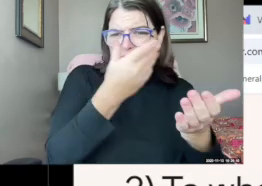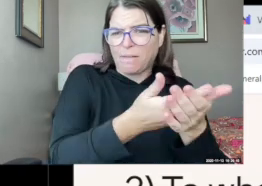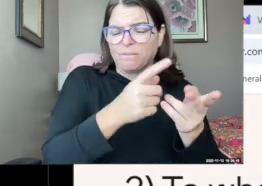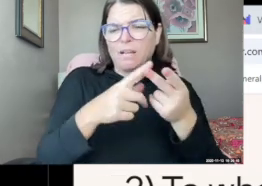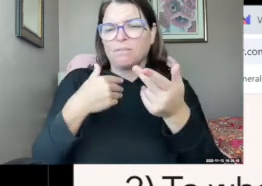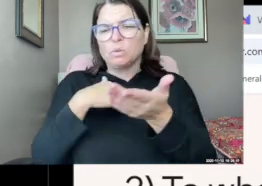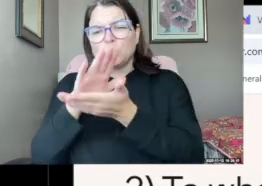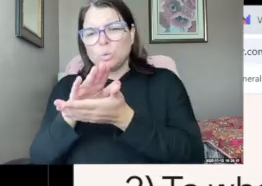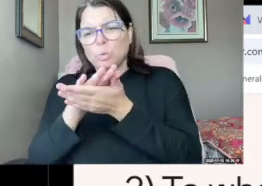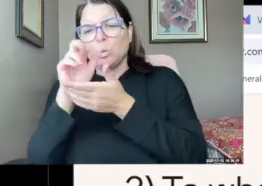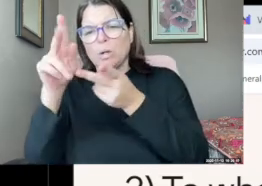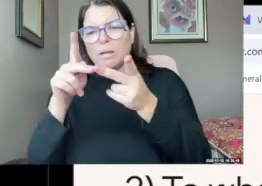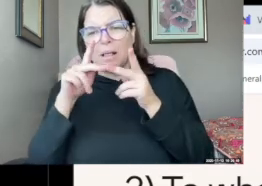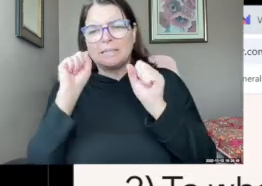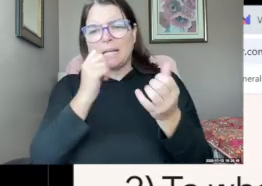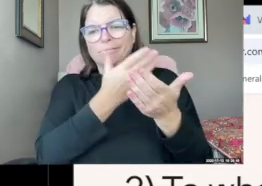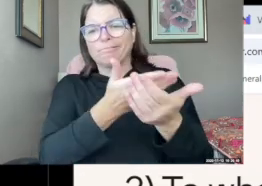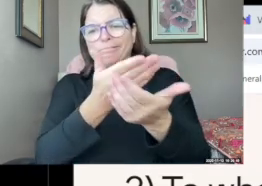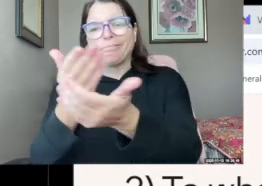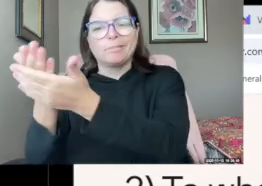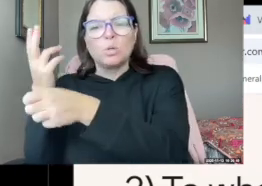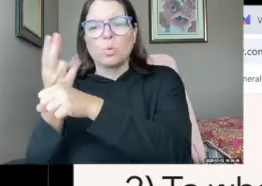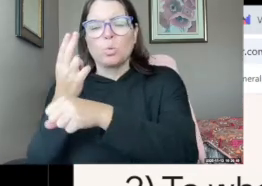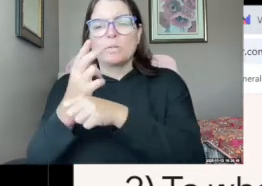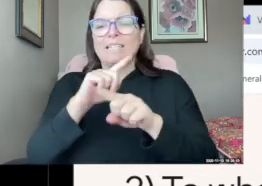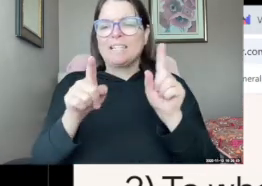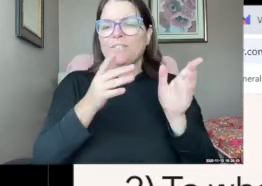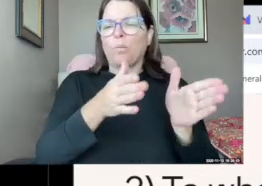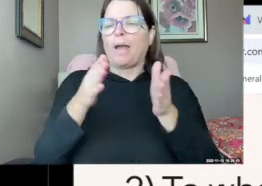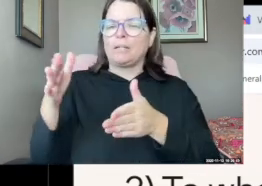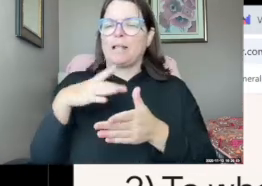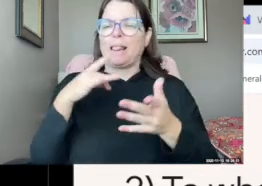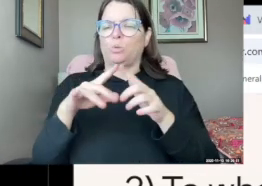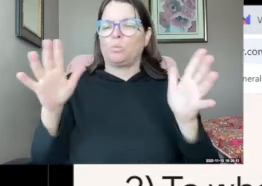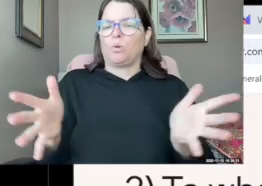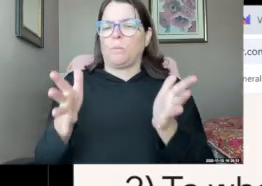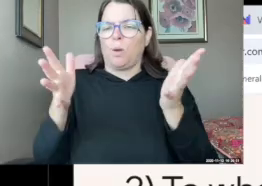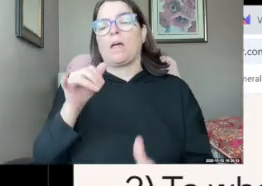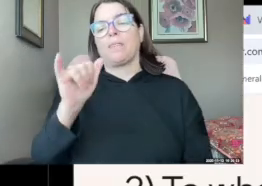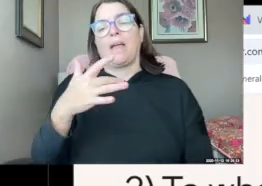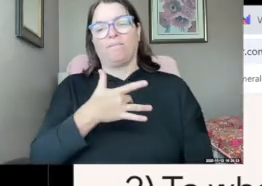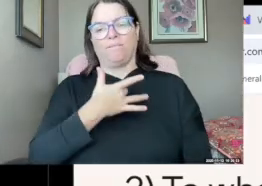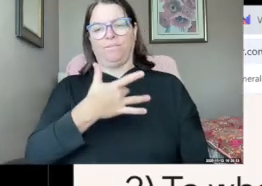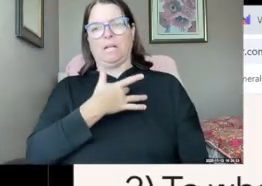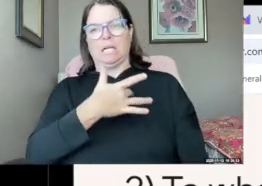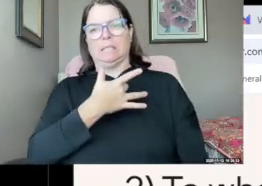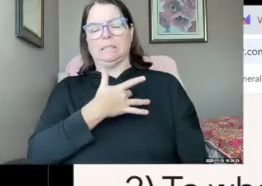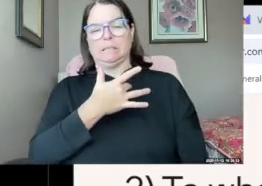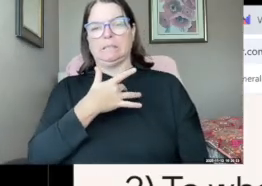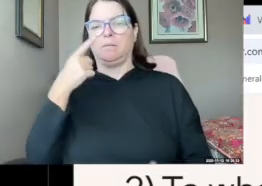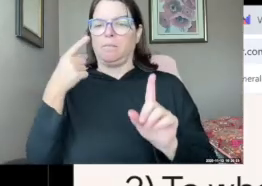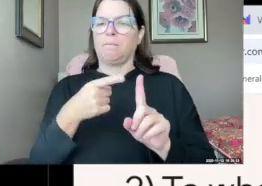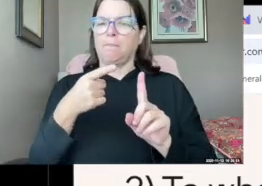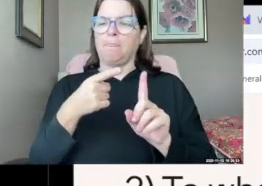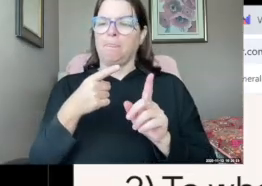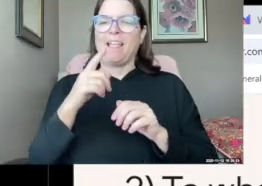they can bike to? Do they have a school or destinations that they can get to using these methods that you'd like to promote? That